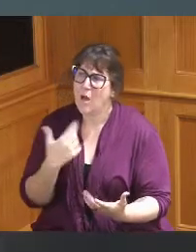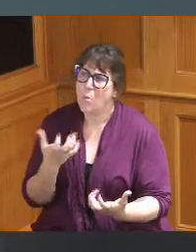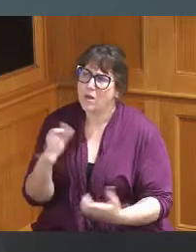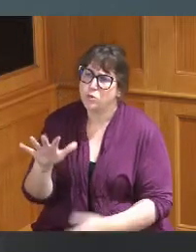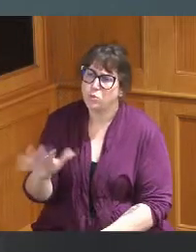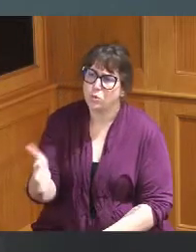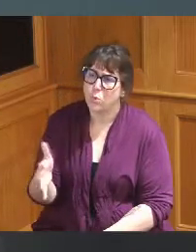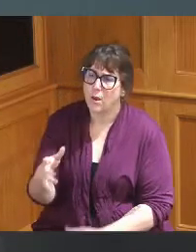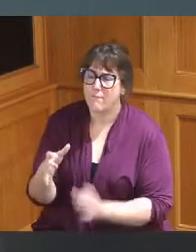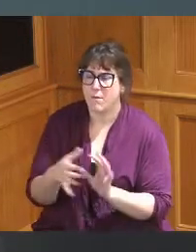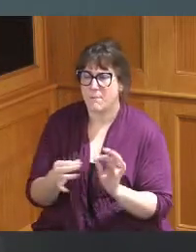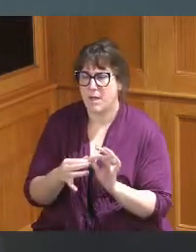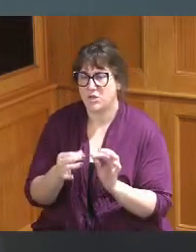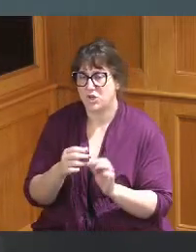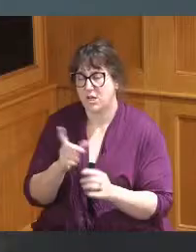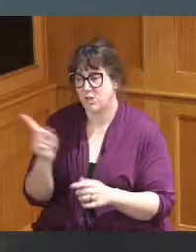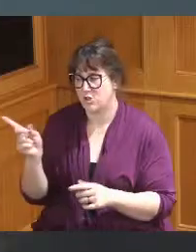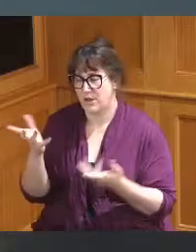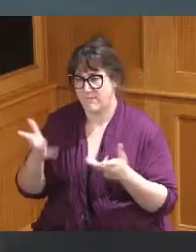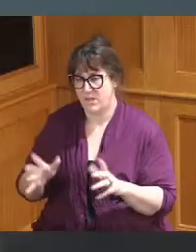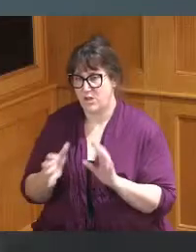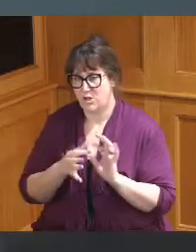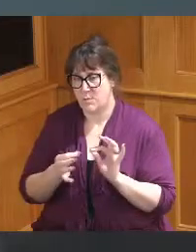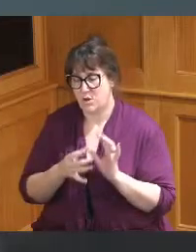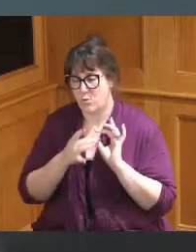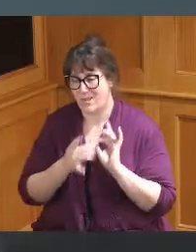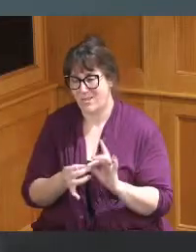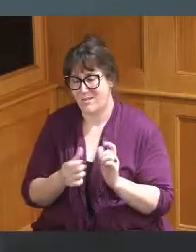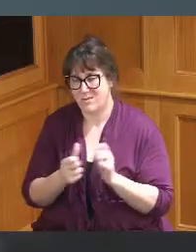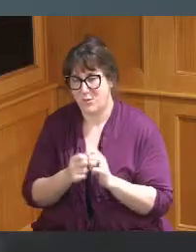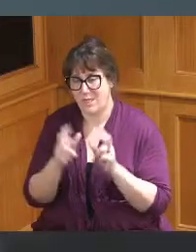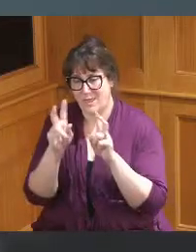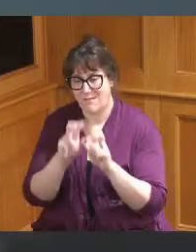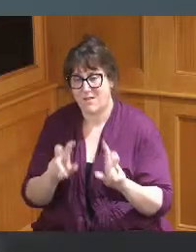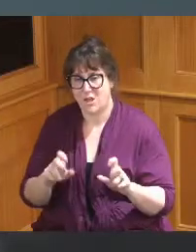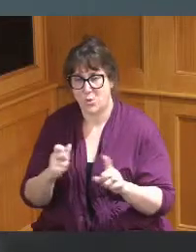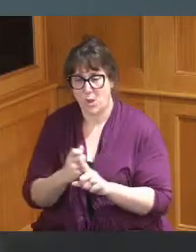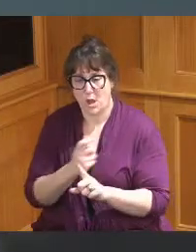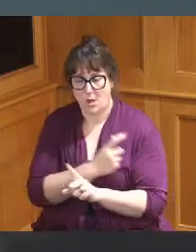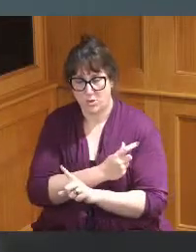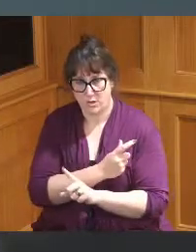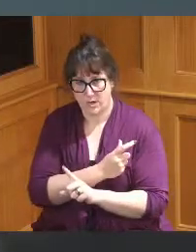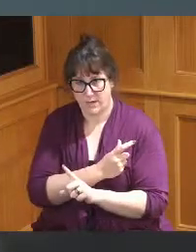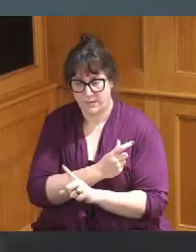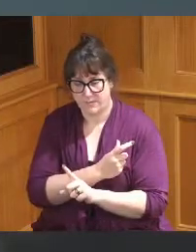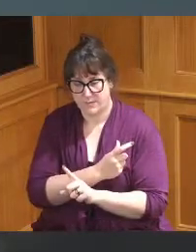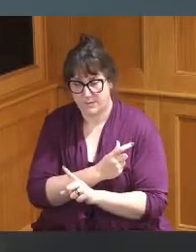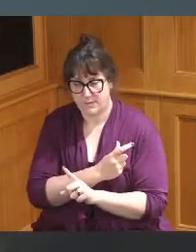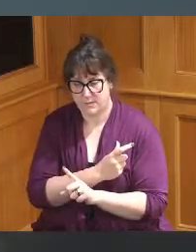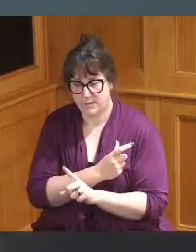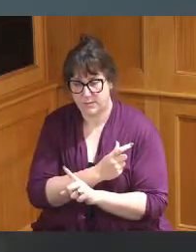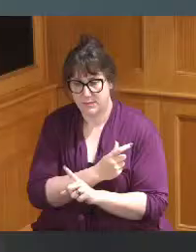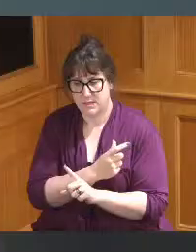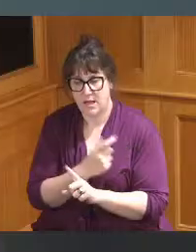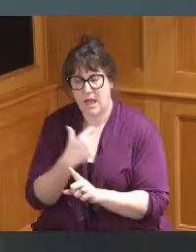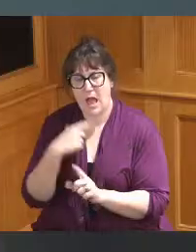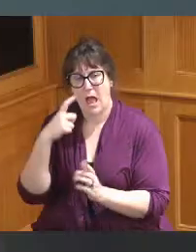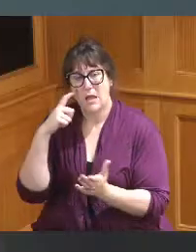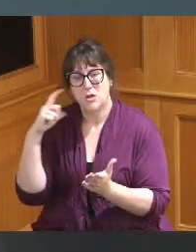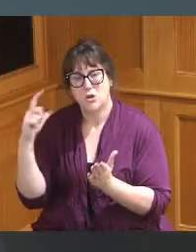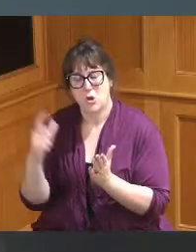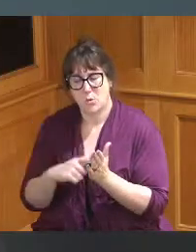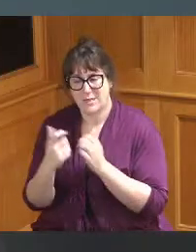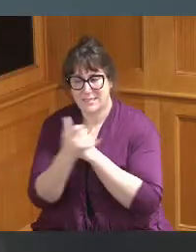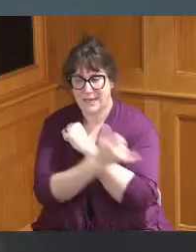what Commissioner Driehaus had mentioned as it relates to evaluating alternatives. And I noticed it had